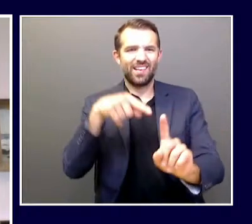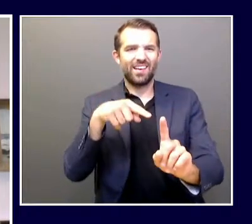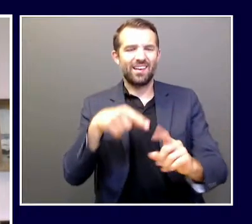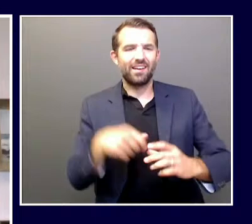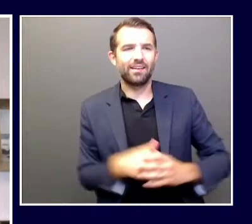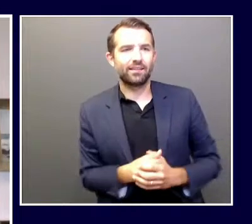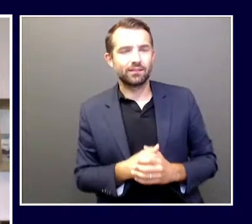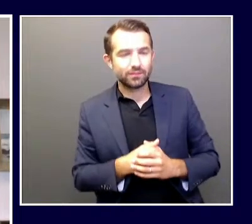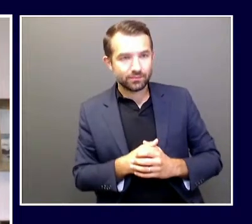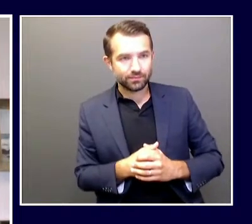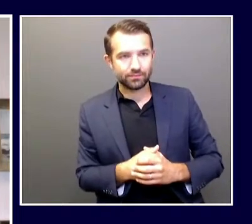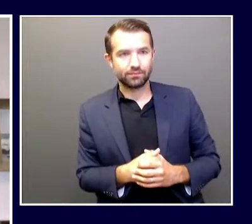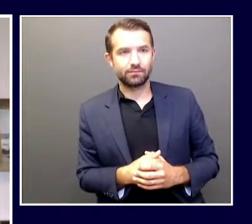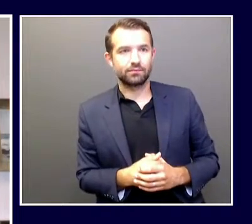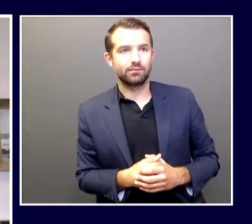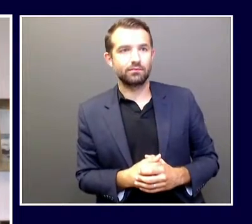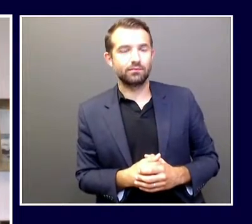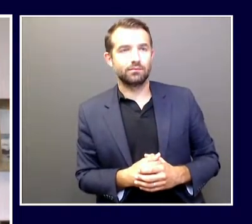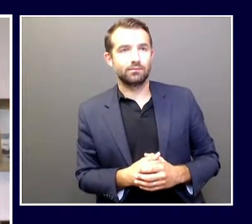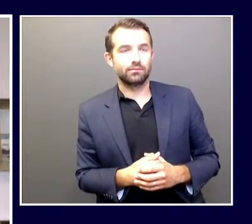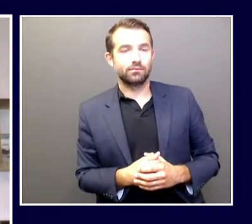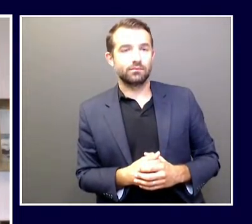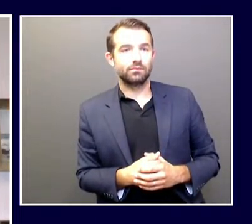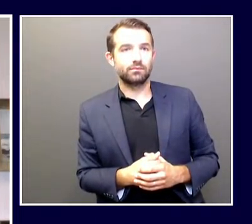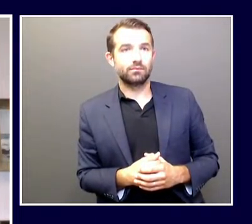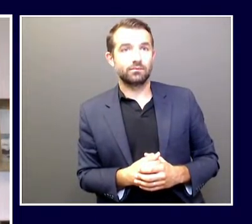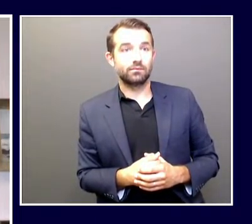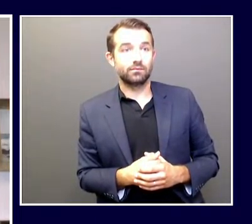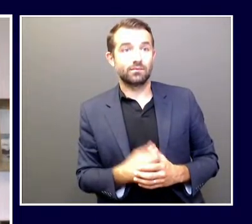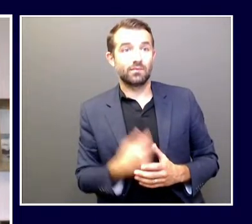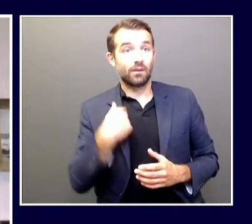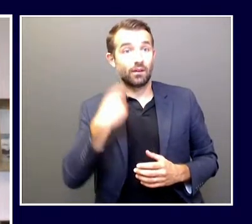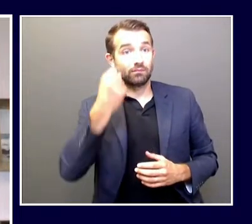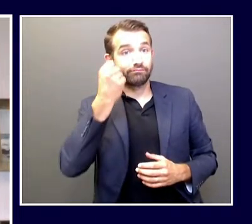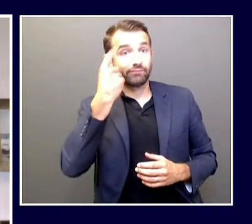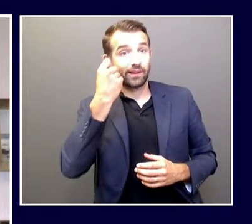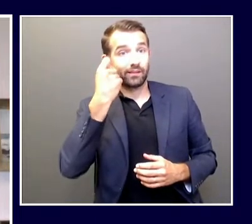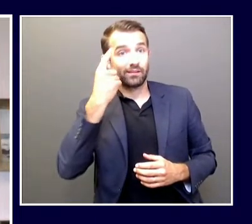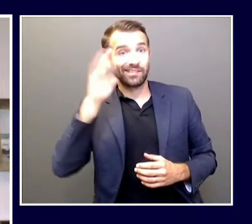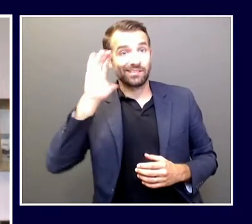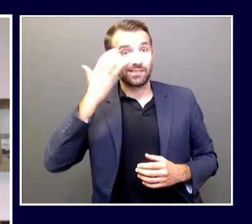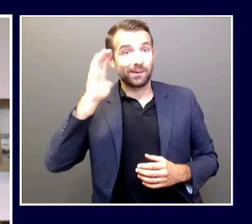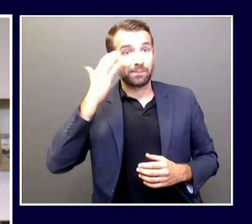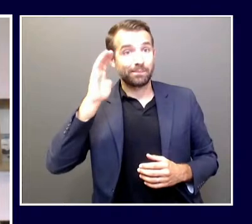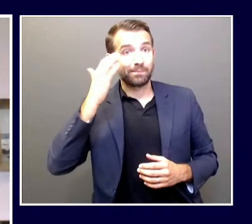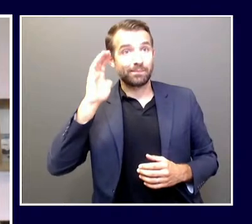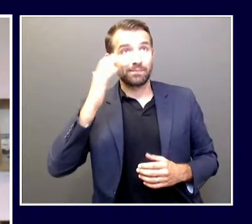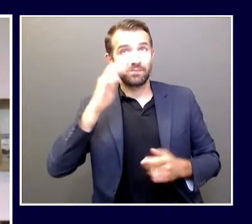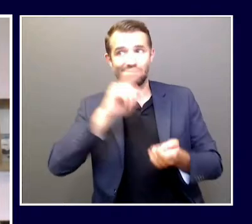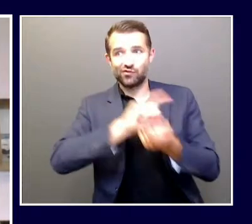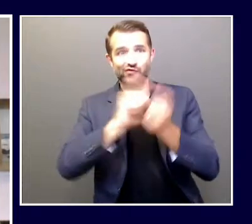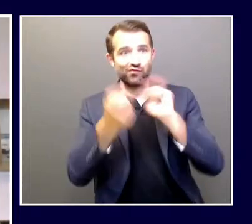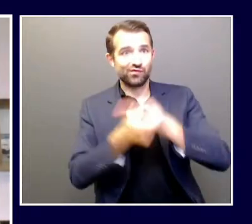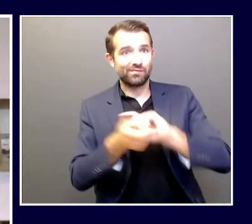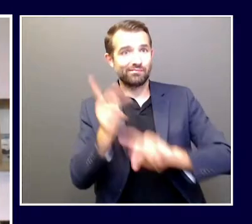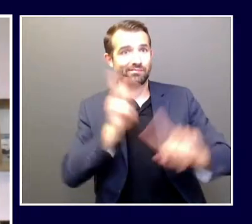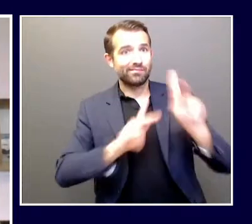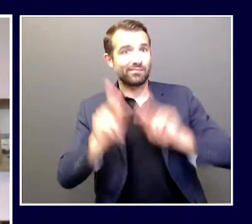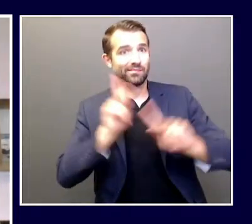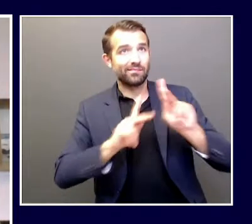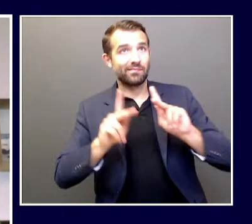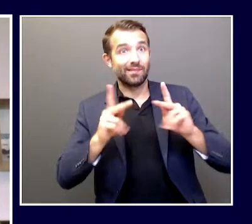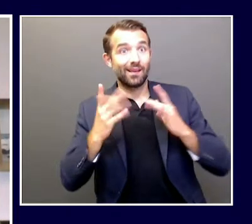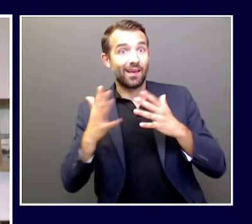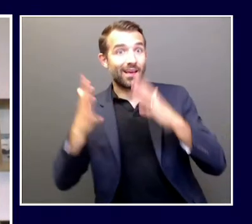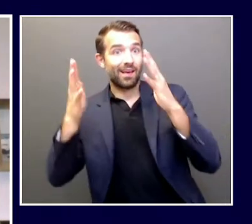Emily. And let me start by noting that this is a hypothesis, so I'm veering into dangerous